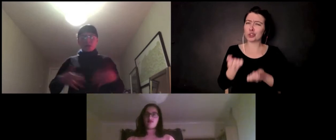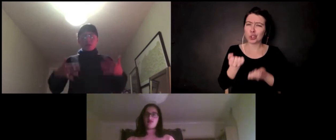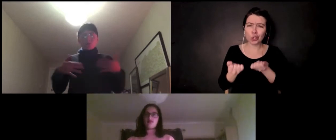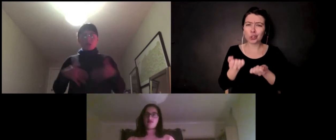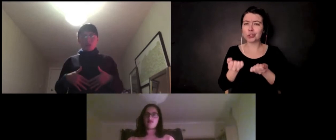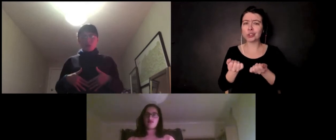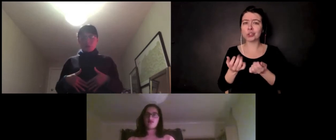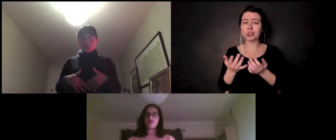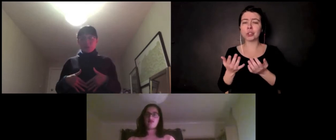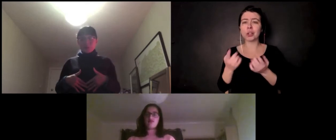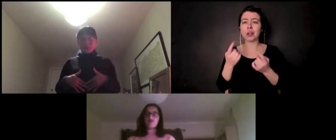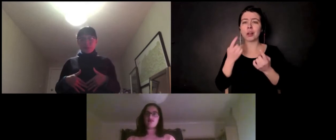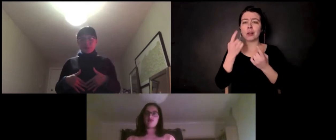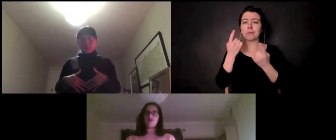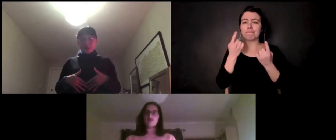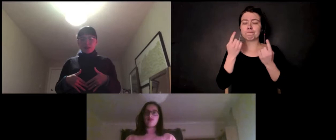inward